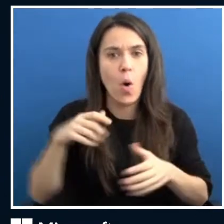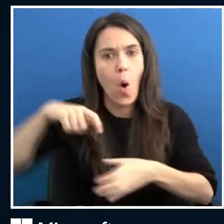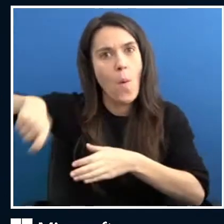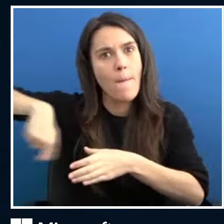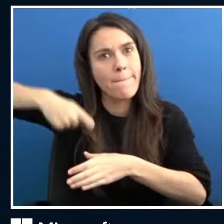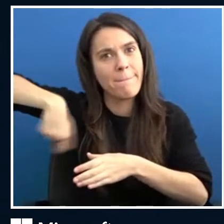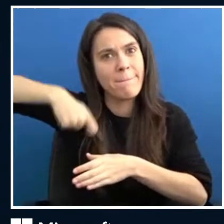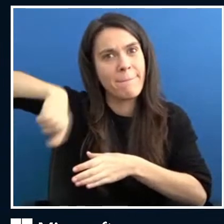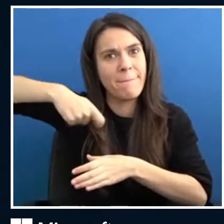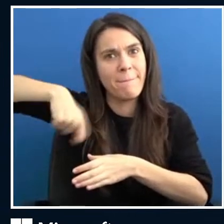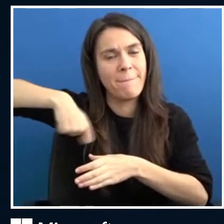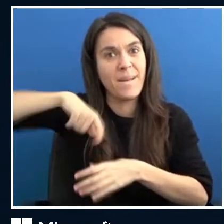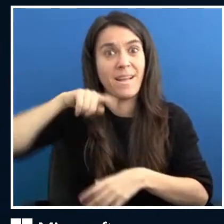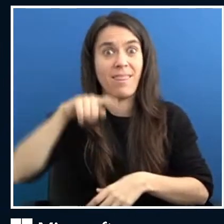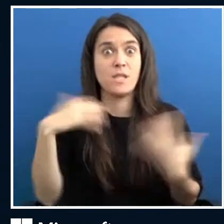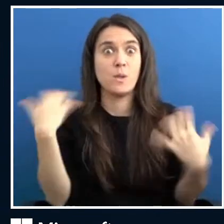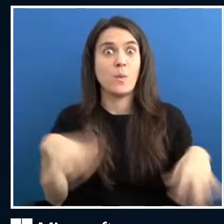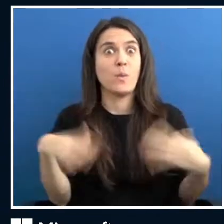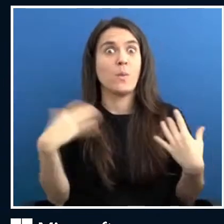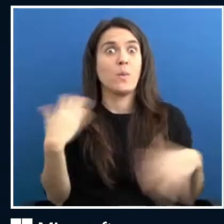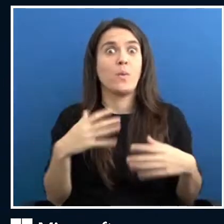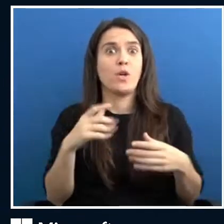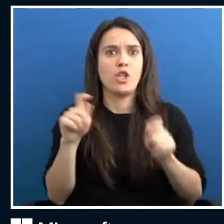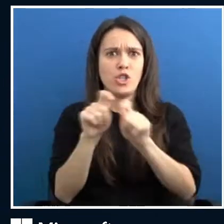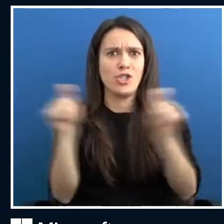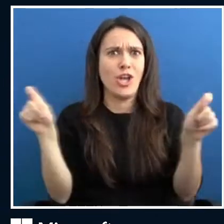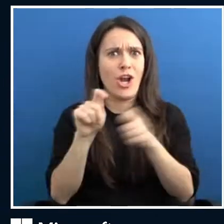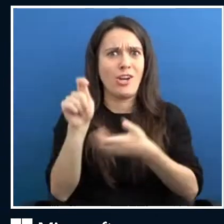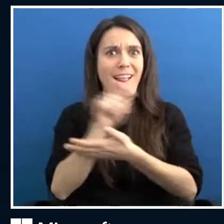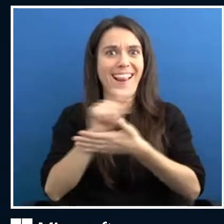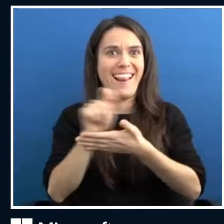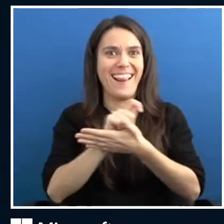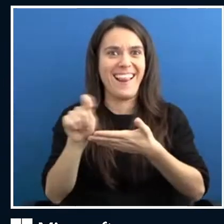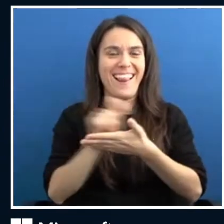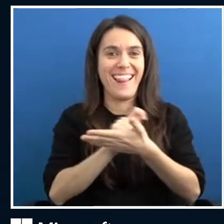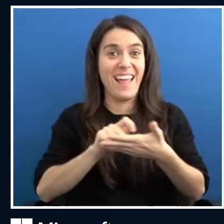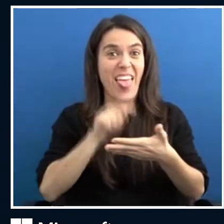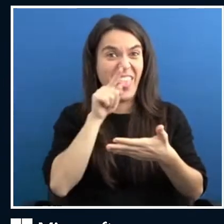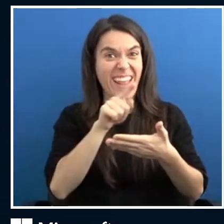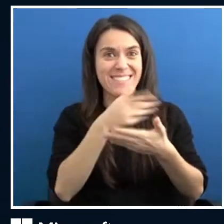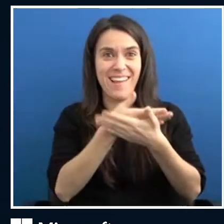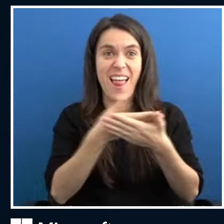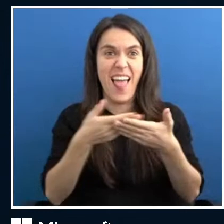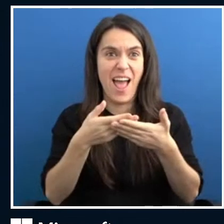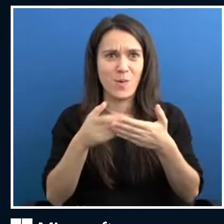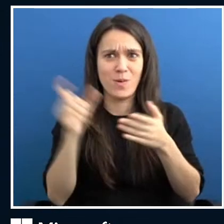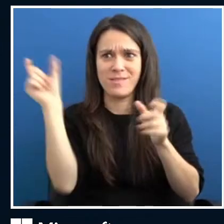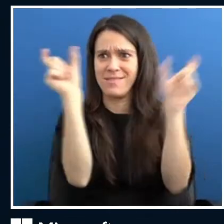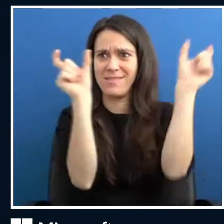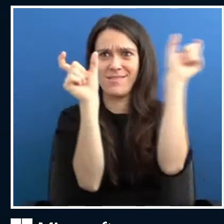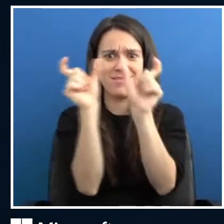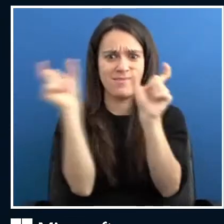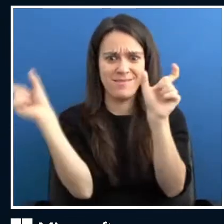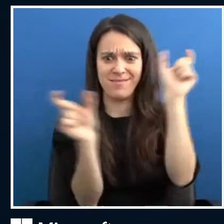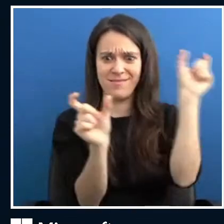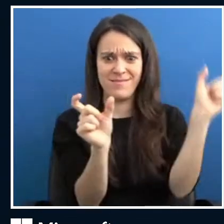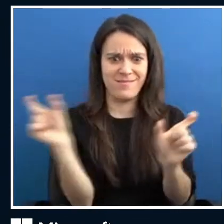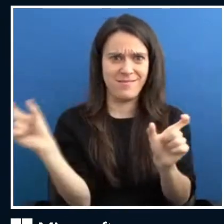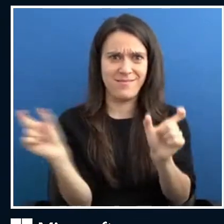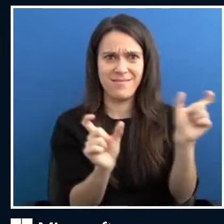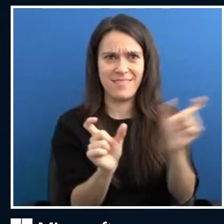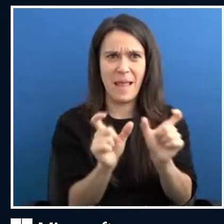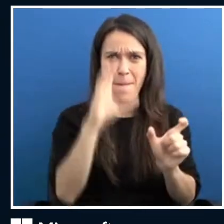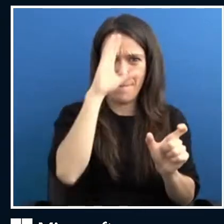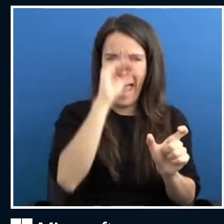by journalists. And this is the language that we pulled out. And it should say man is to computer programmer